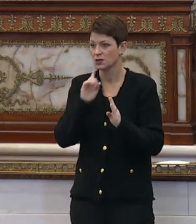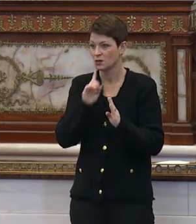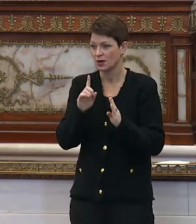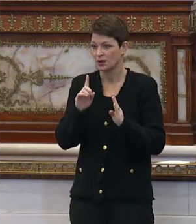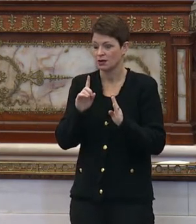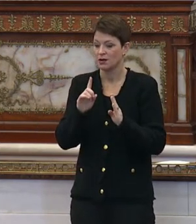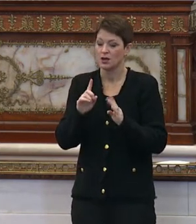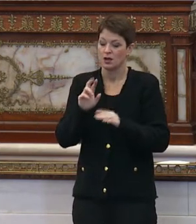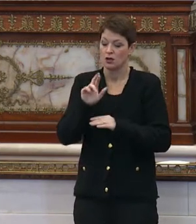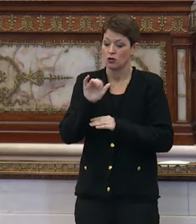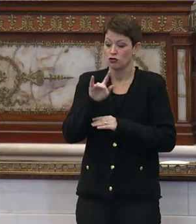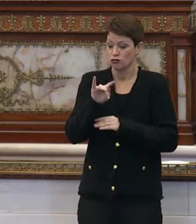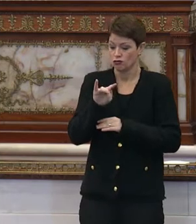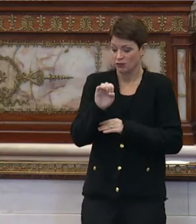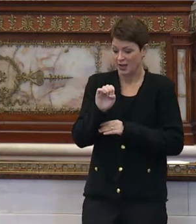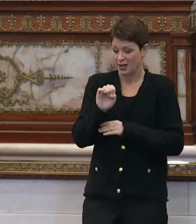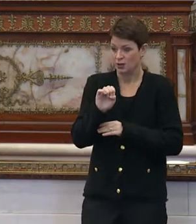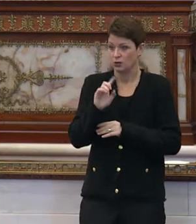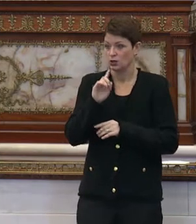given rates were at